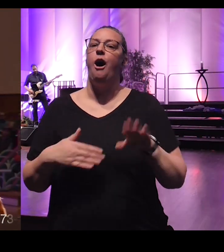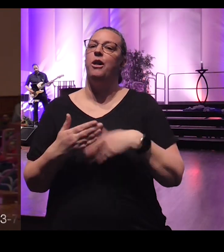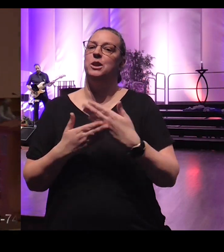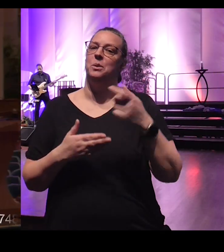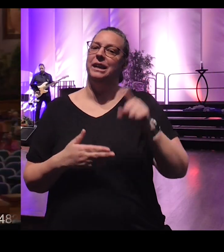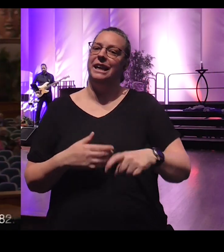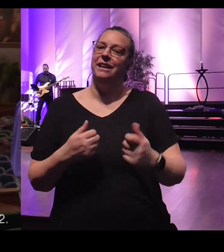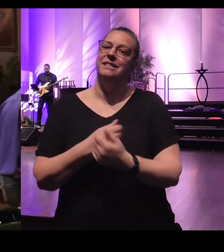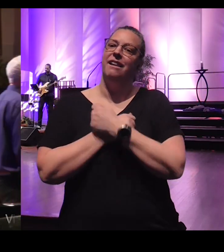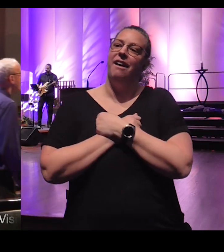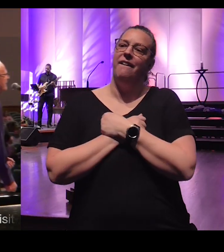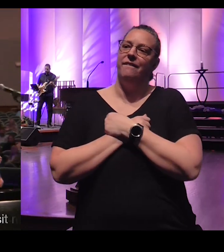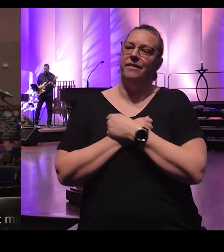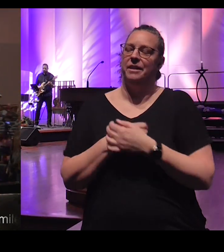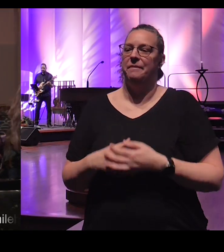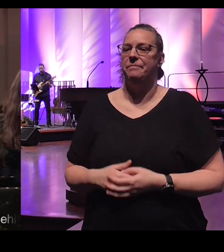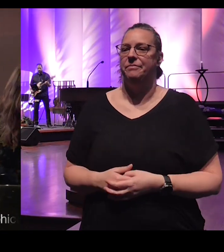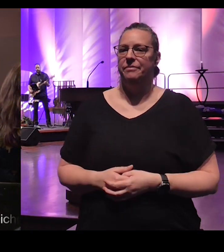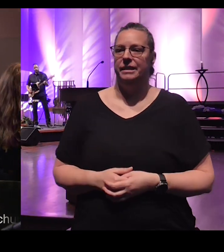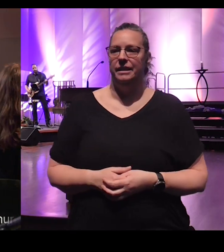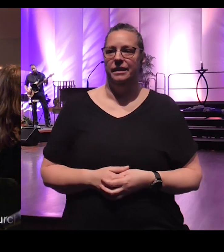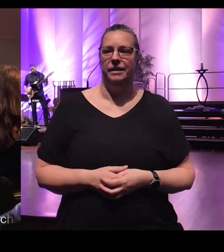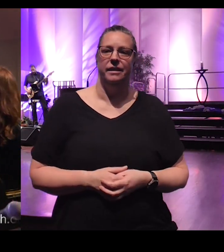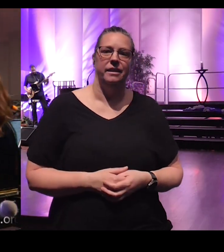All you need is love.